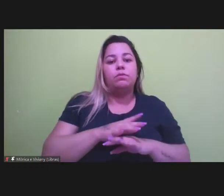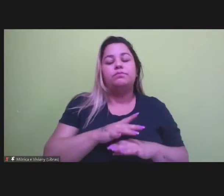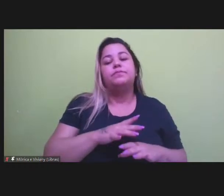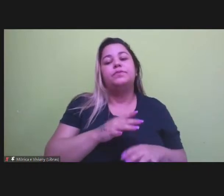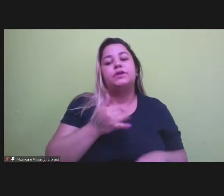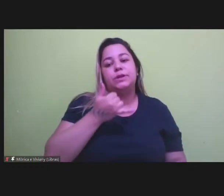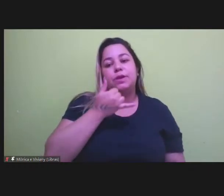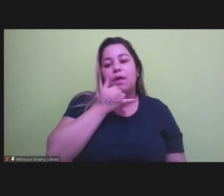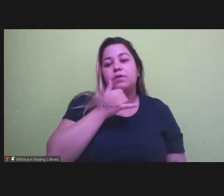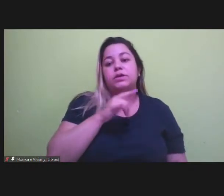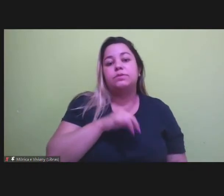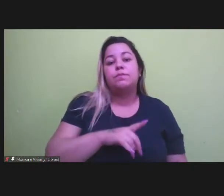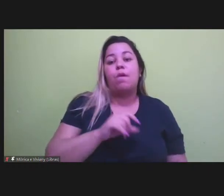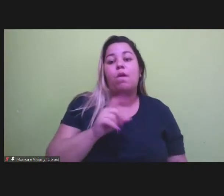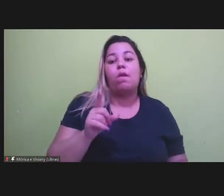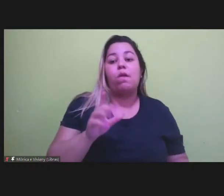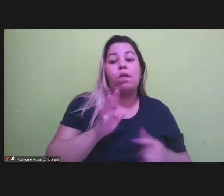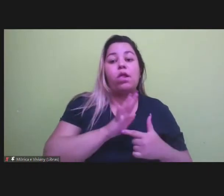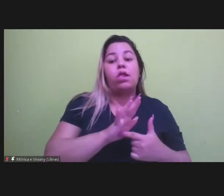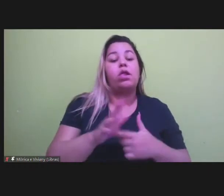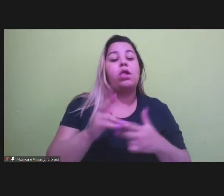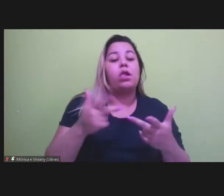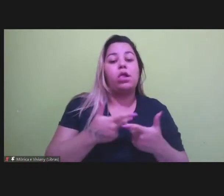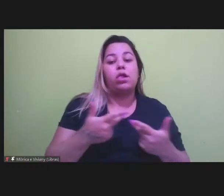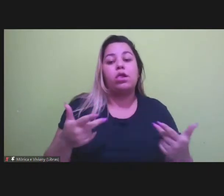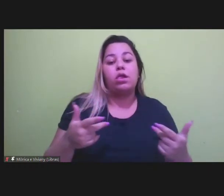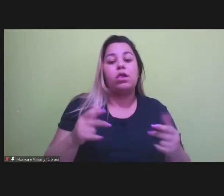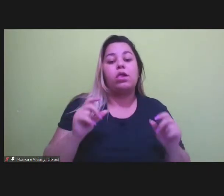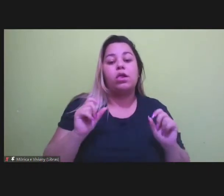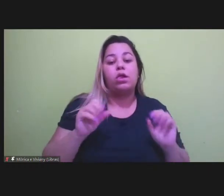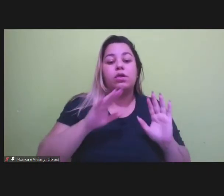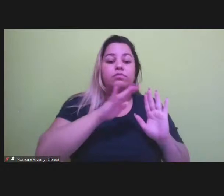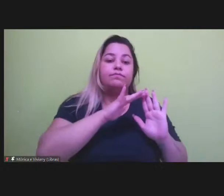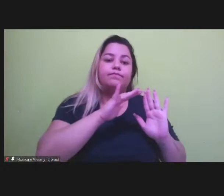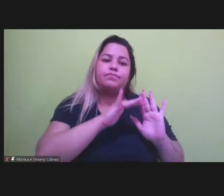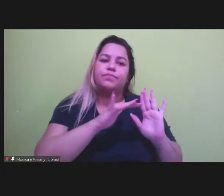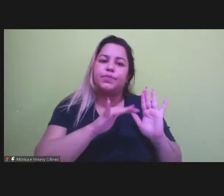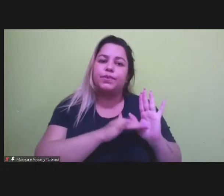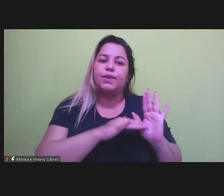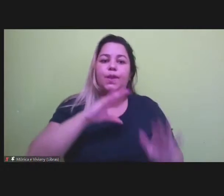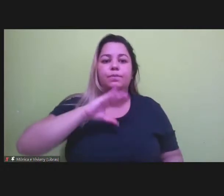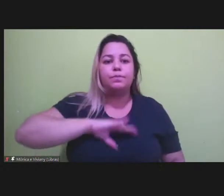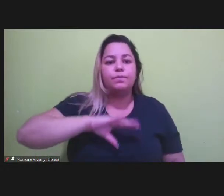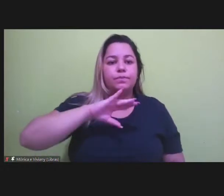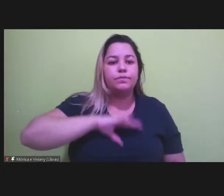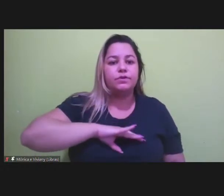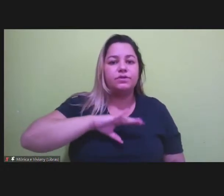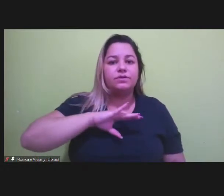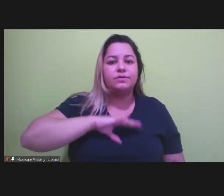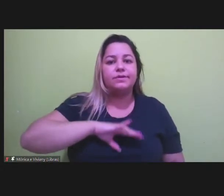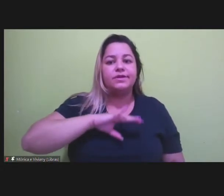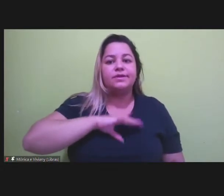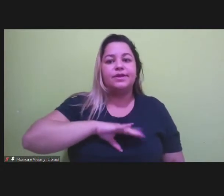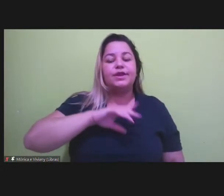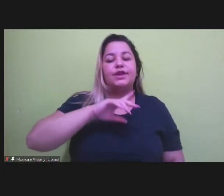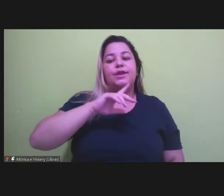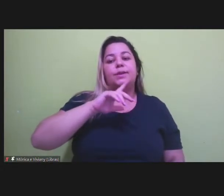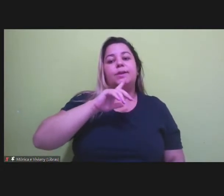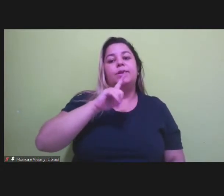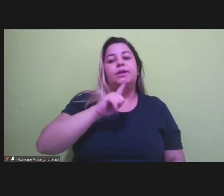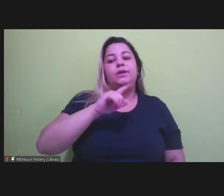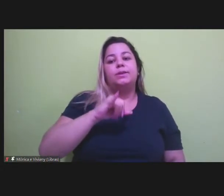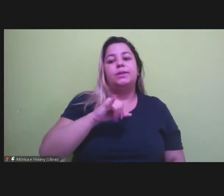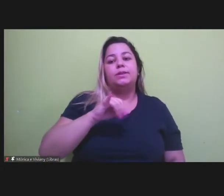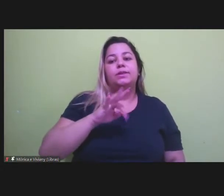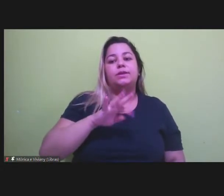that my time is ending, and also bringing many issues. I think that Portugal brings the issue